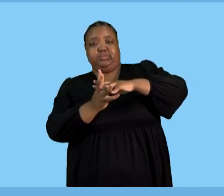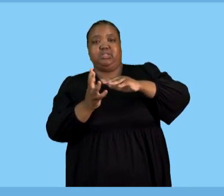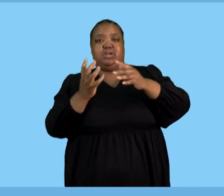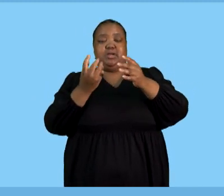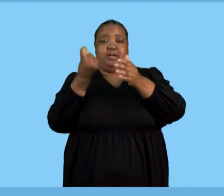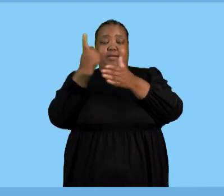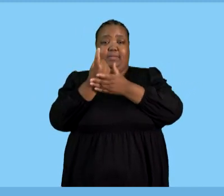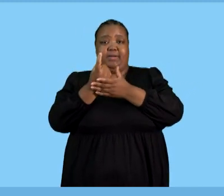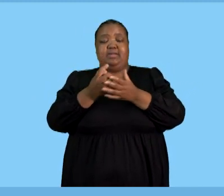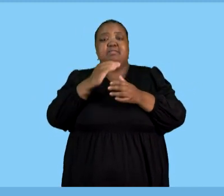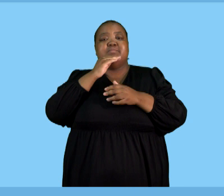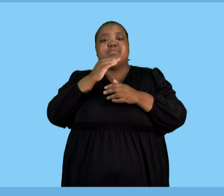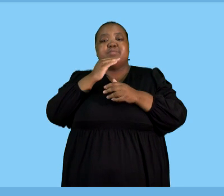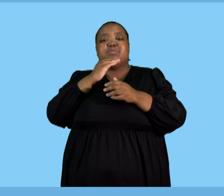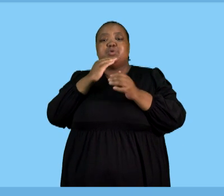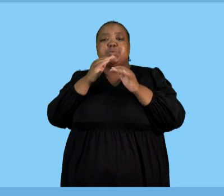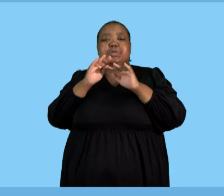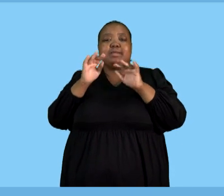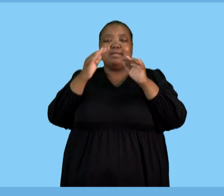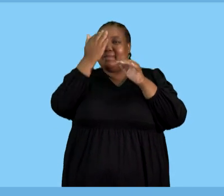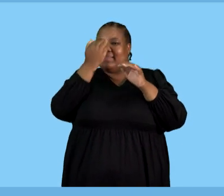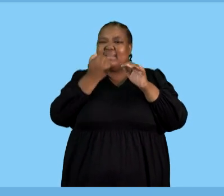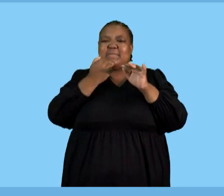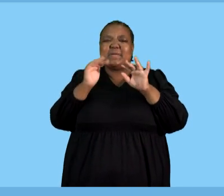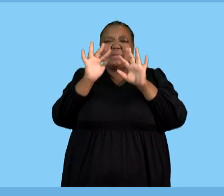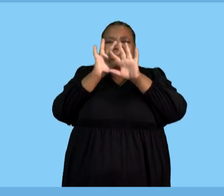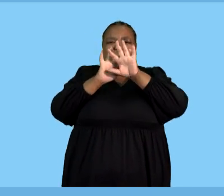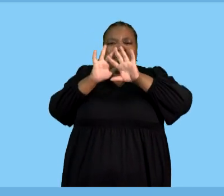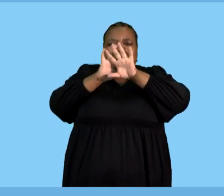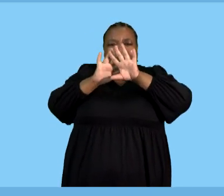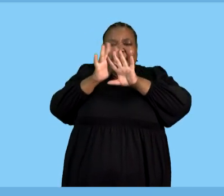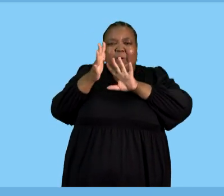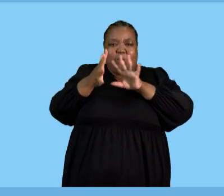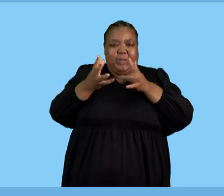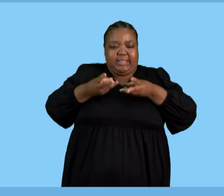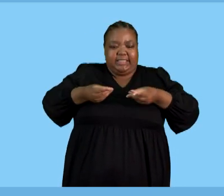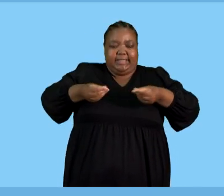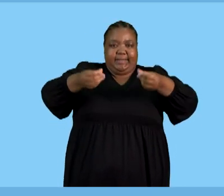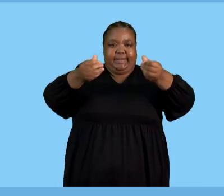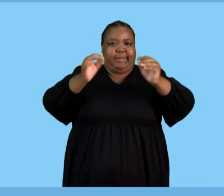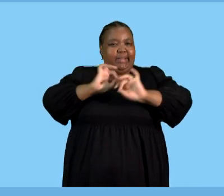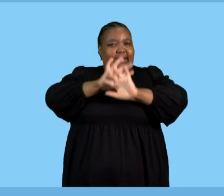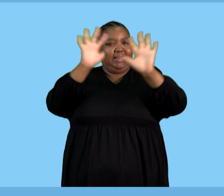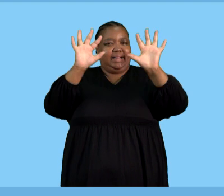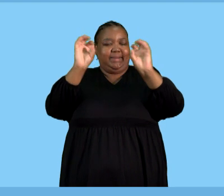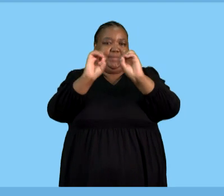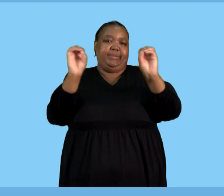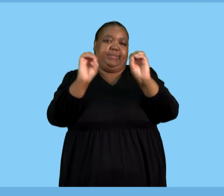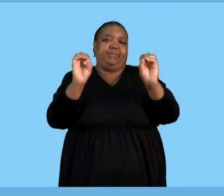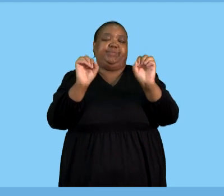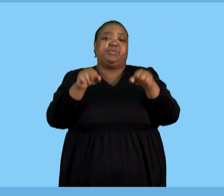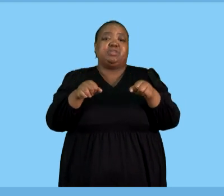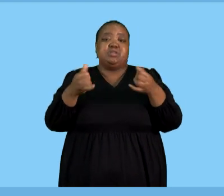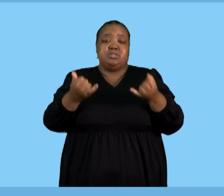And when that happens, it causes that blurred image, not a smooth image that we are seeing or that we may want to